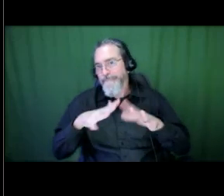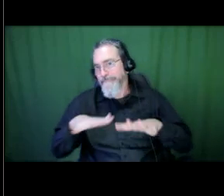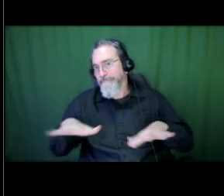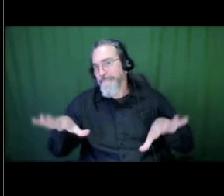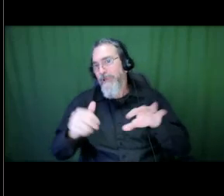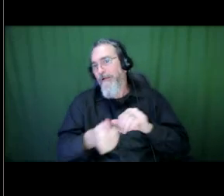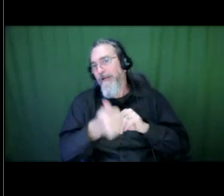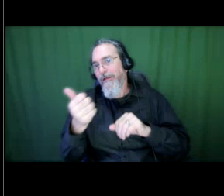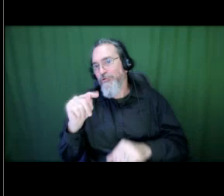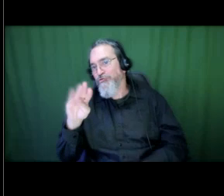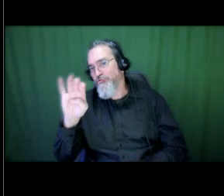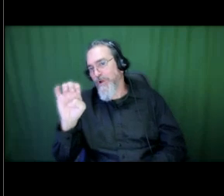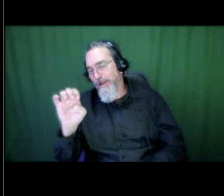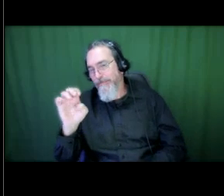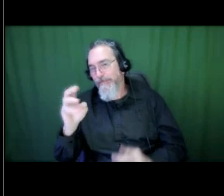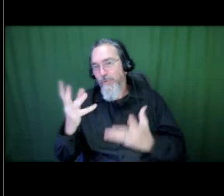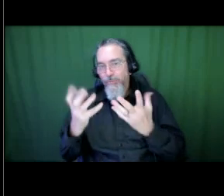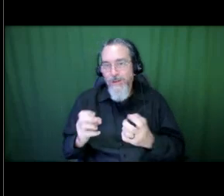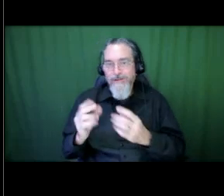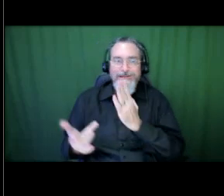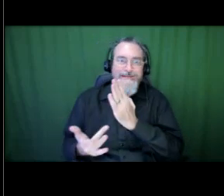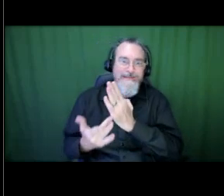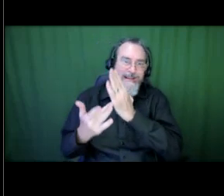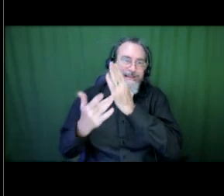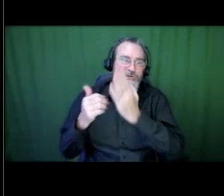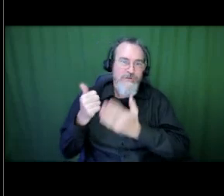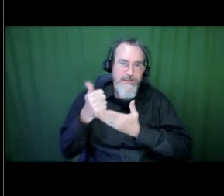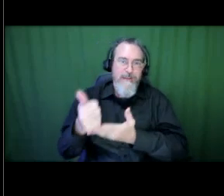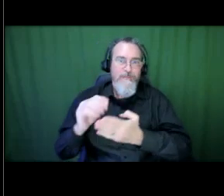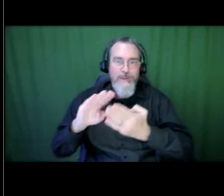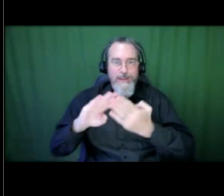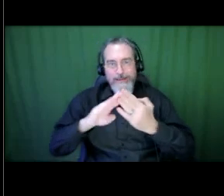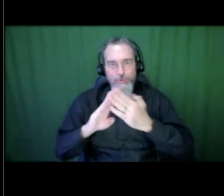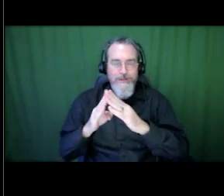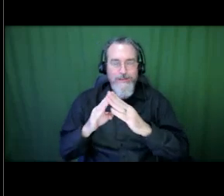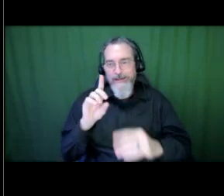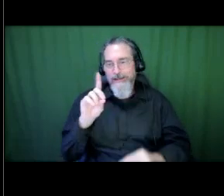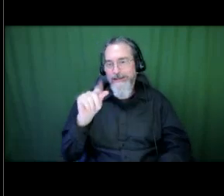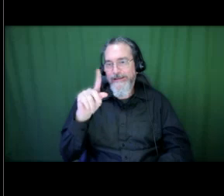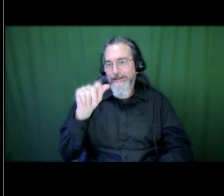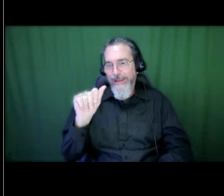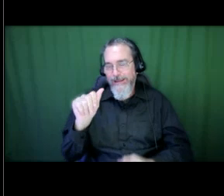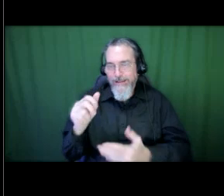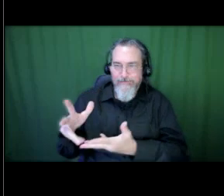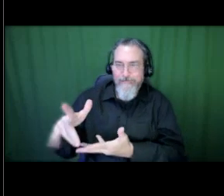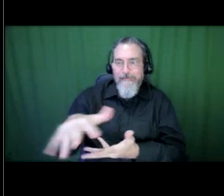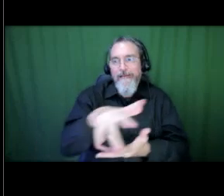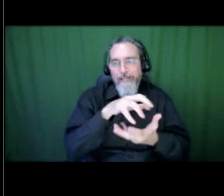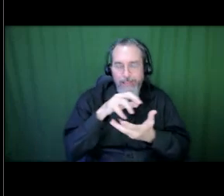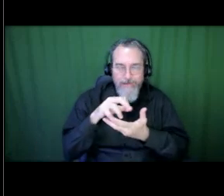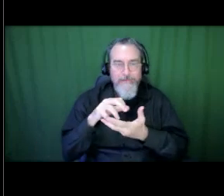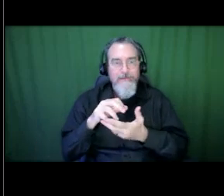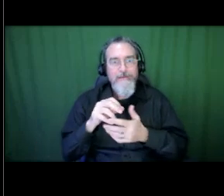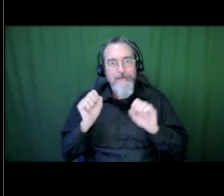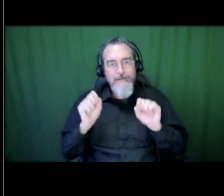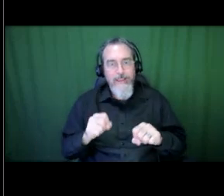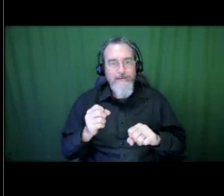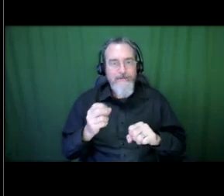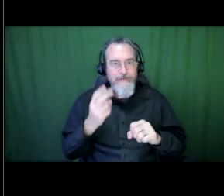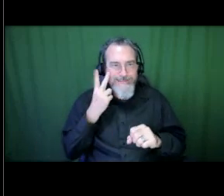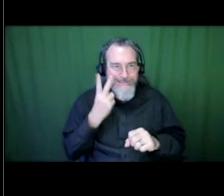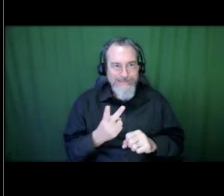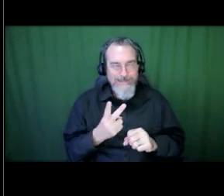using technology to empower their communities to collect data, address data sovereignty issues, and really aiming to address this urgent need to